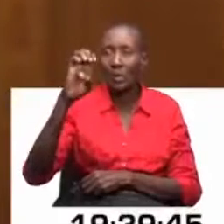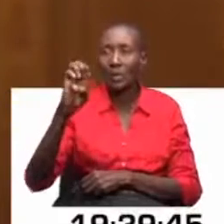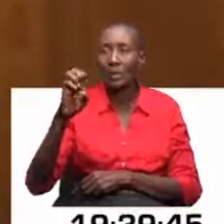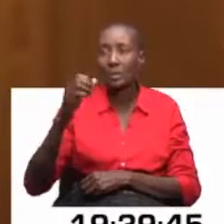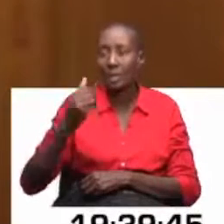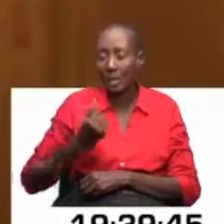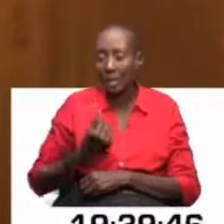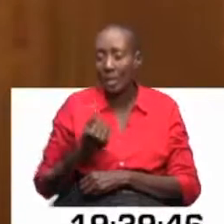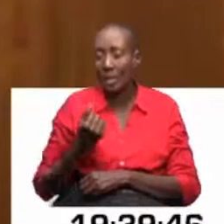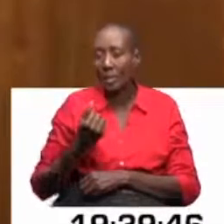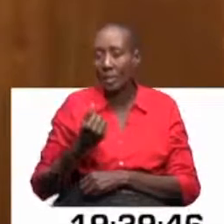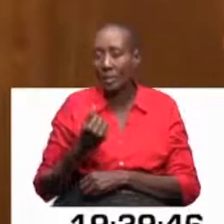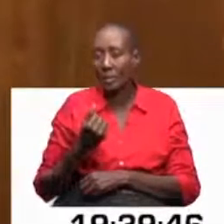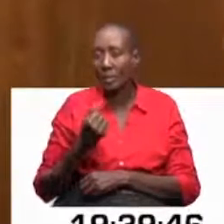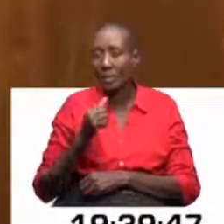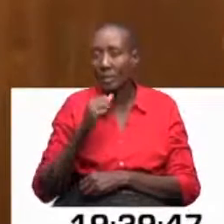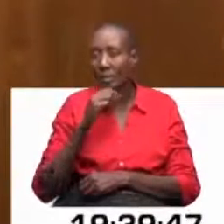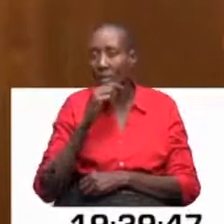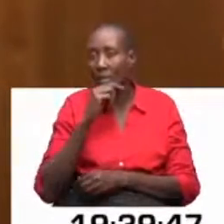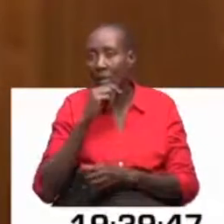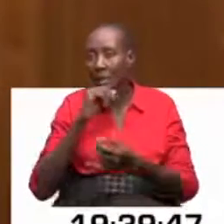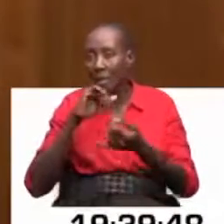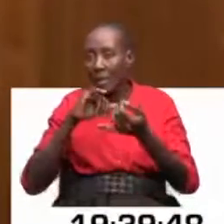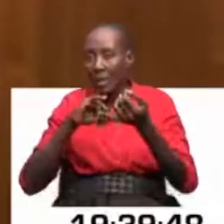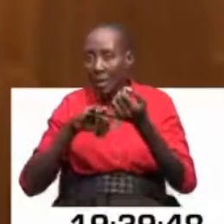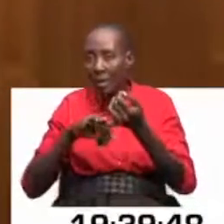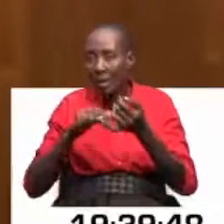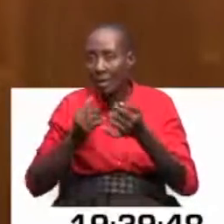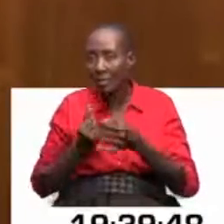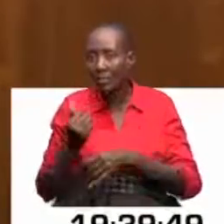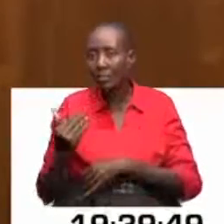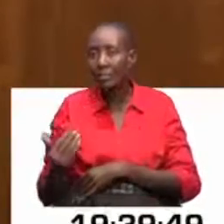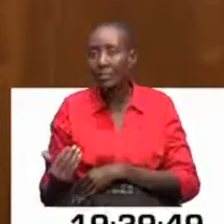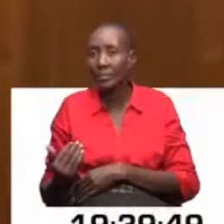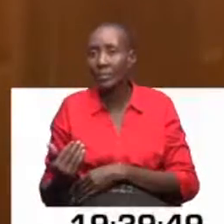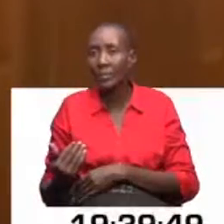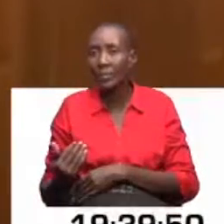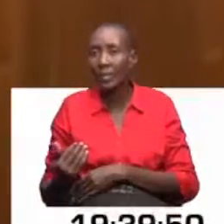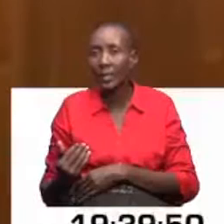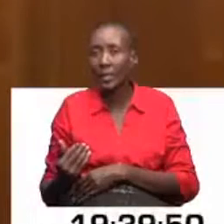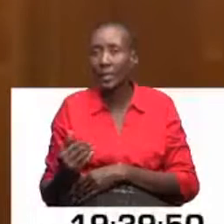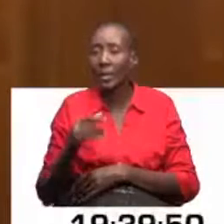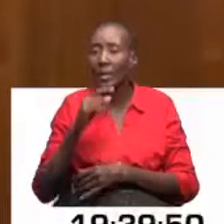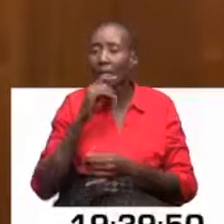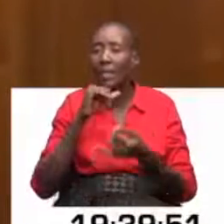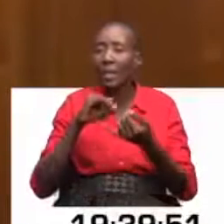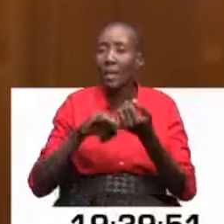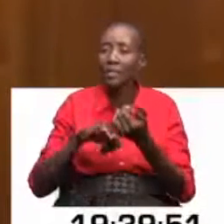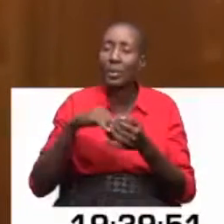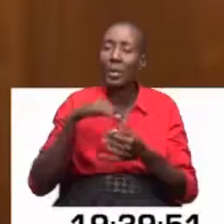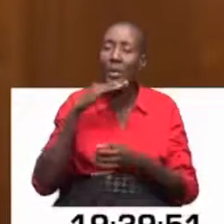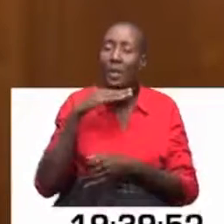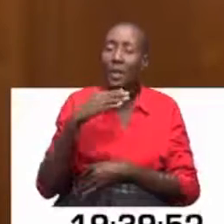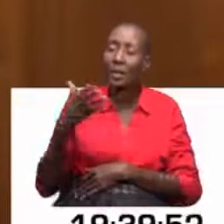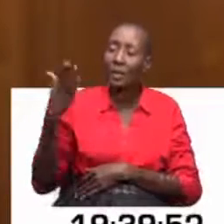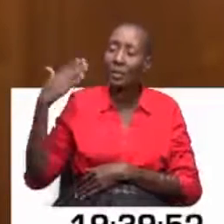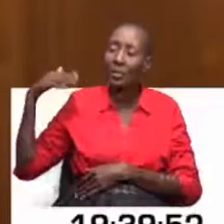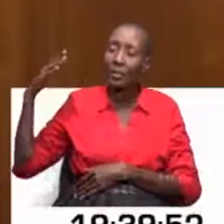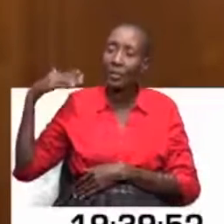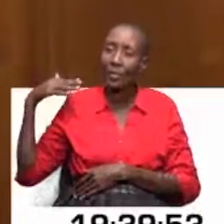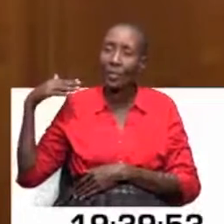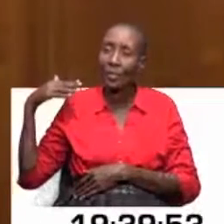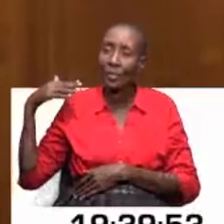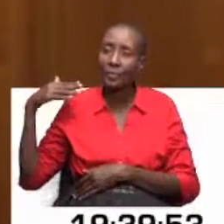daughter-inlaw of The Late talai and she Lost her husband sometimes back and